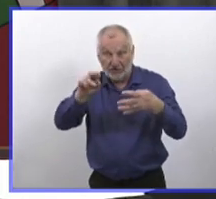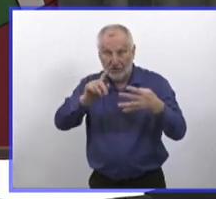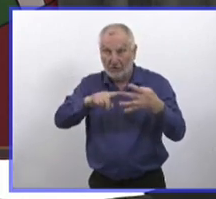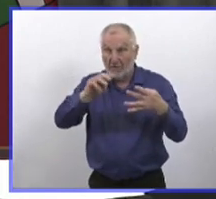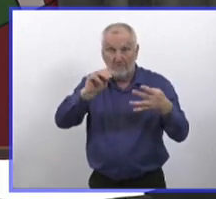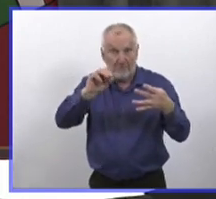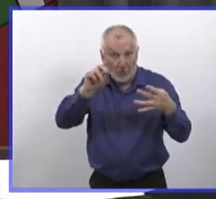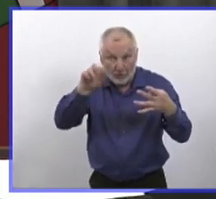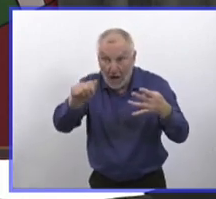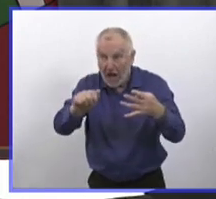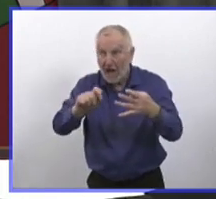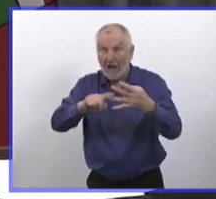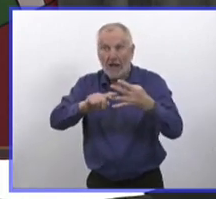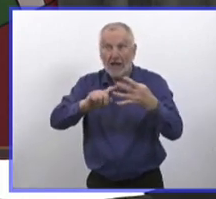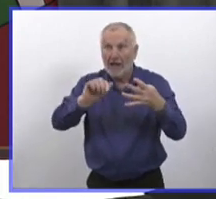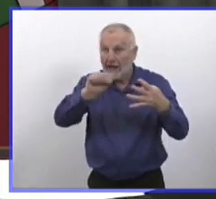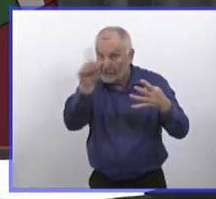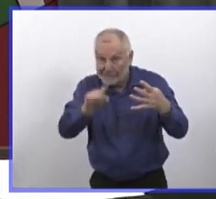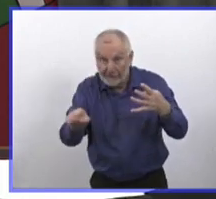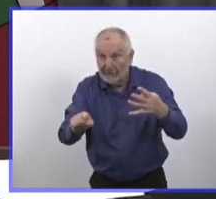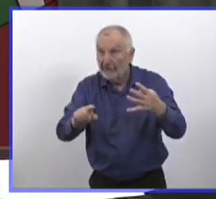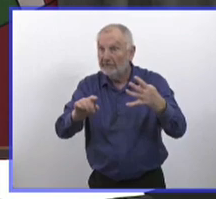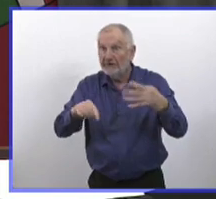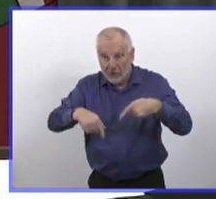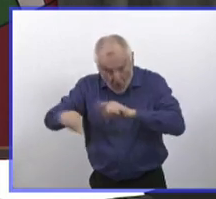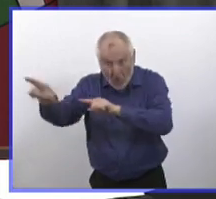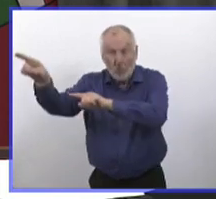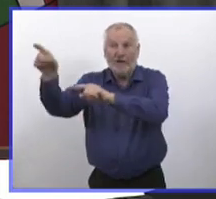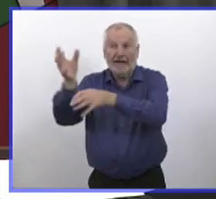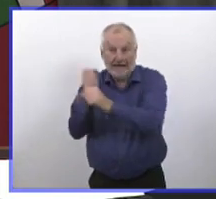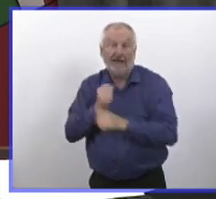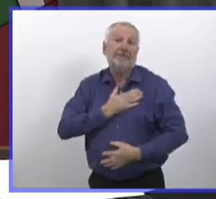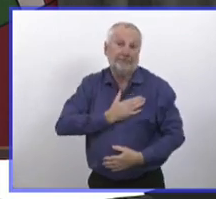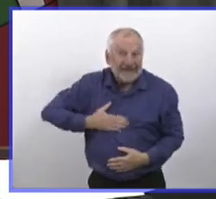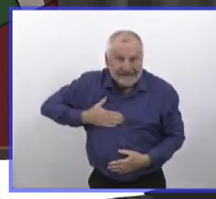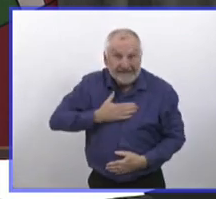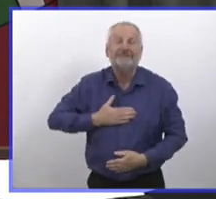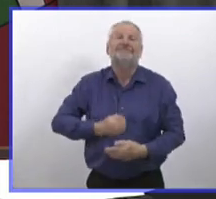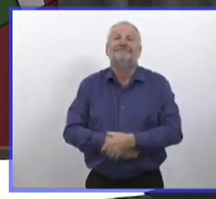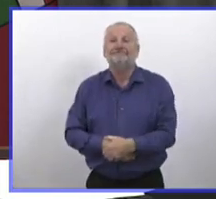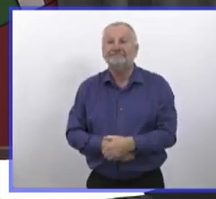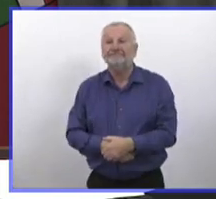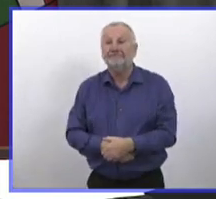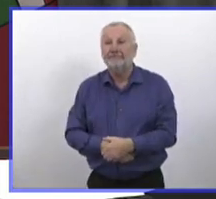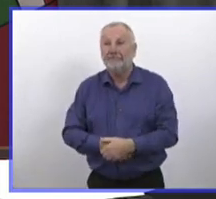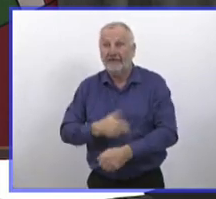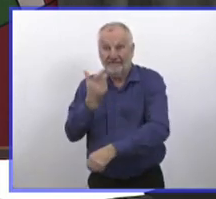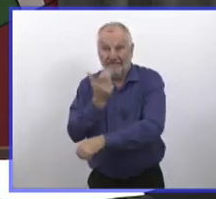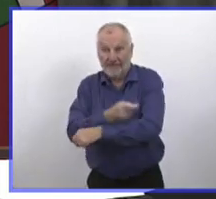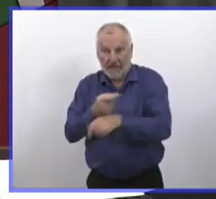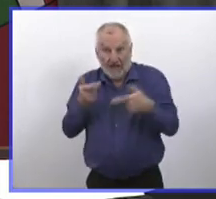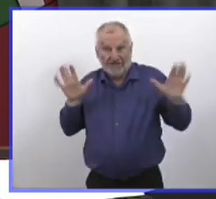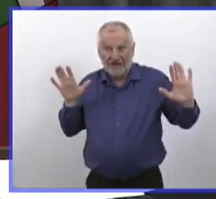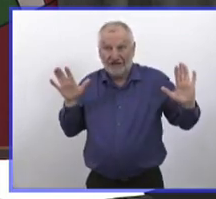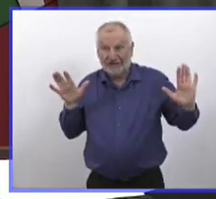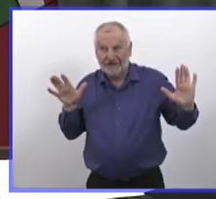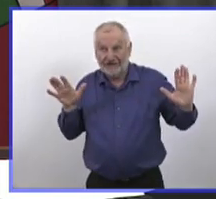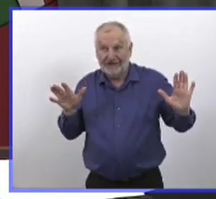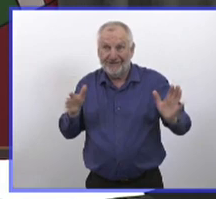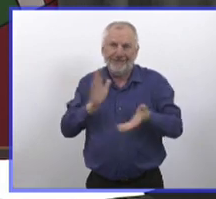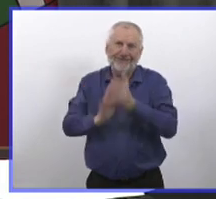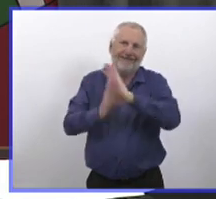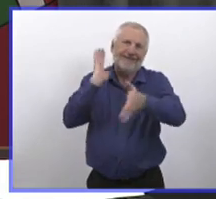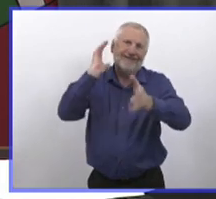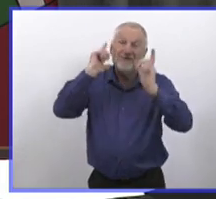that vaccine. Even once we're vaccinated, we still need to continue to follow public health guidance, like wearing a